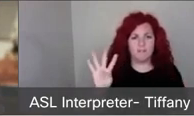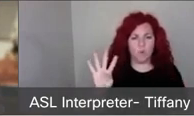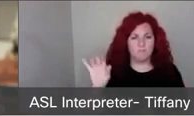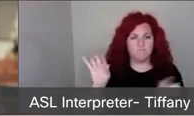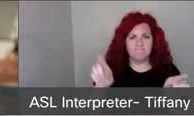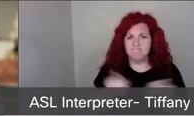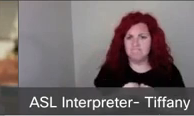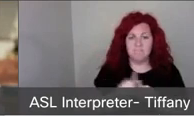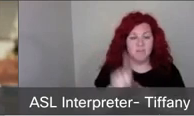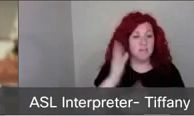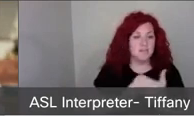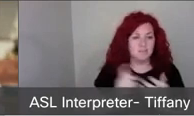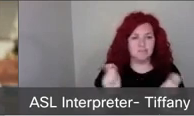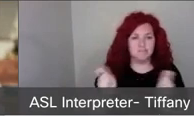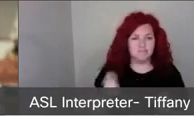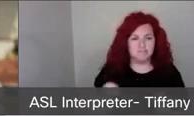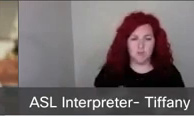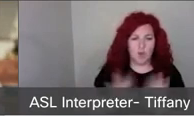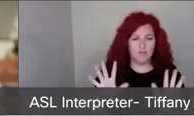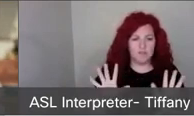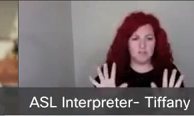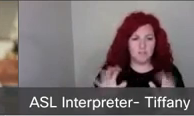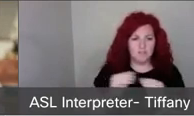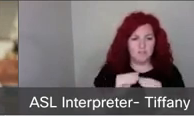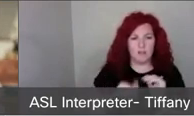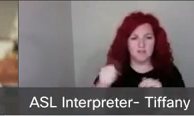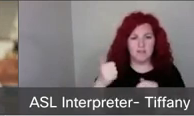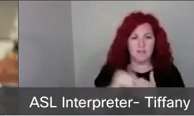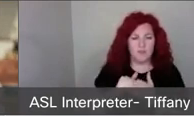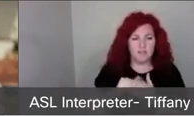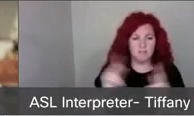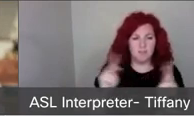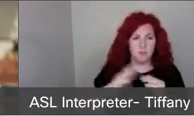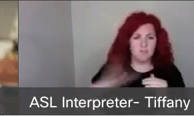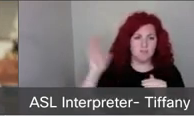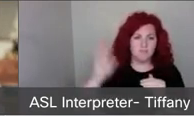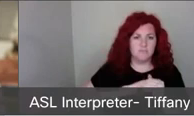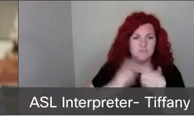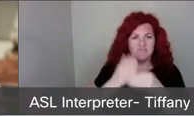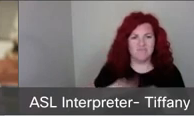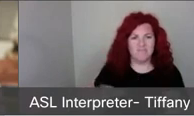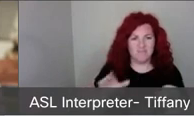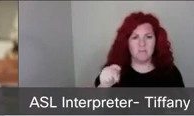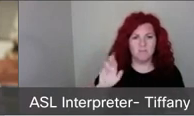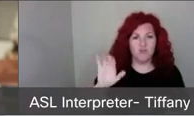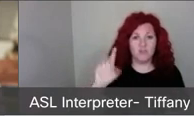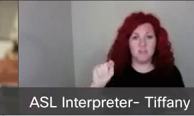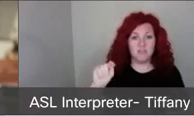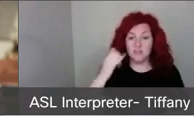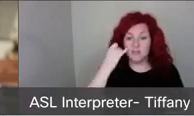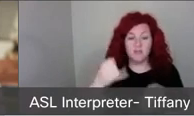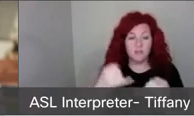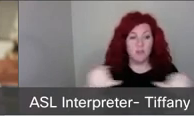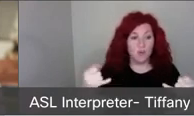are clearly inevitable since it's 10,000 over in population and has some split precincts. If I were to tune its boundaries, I would move the